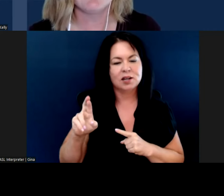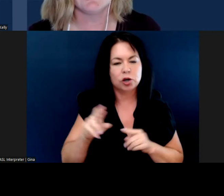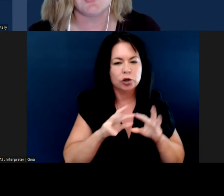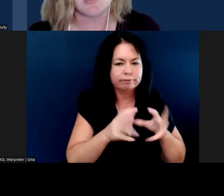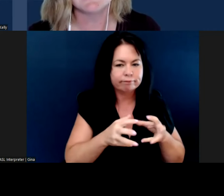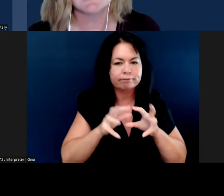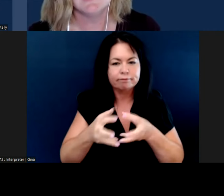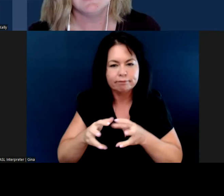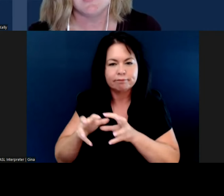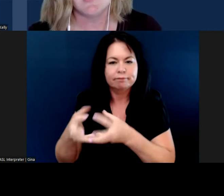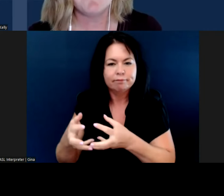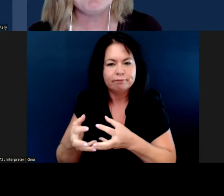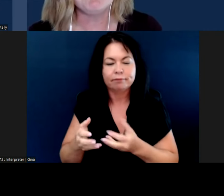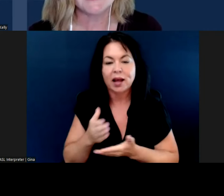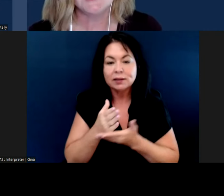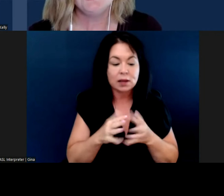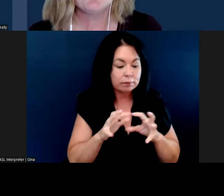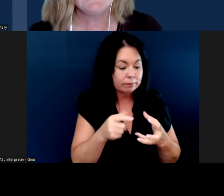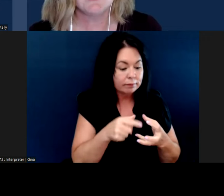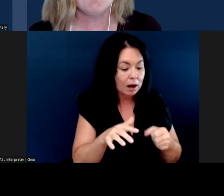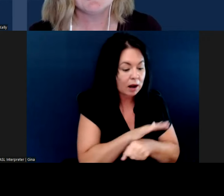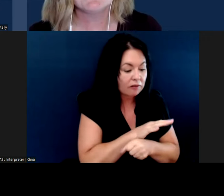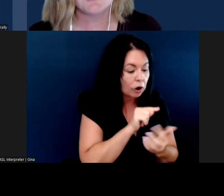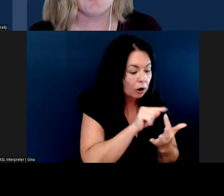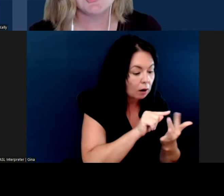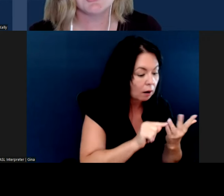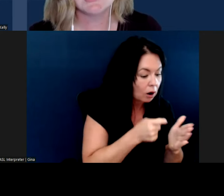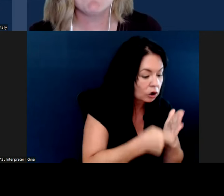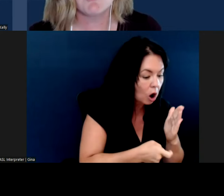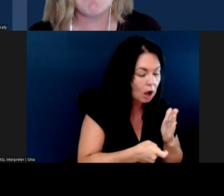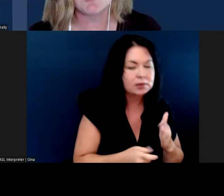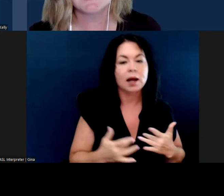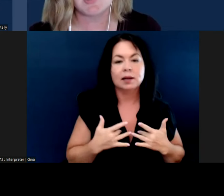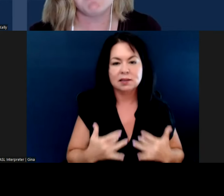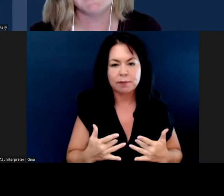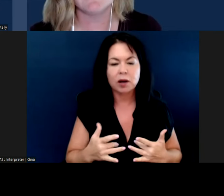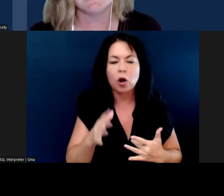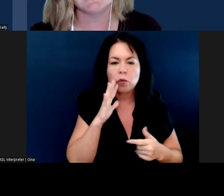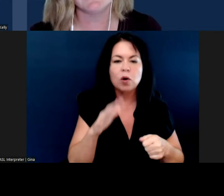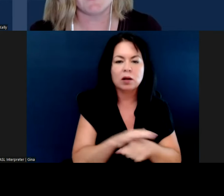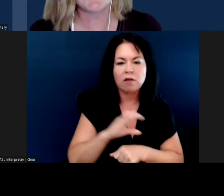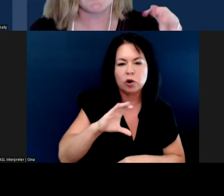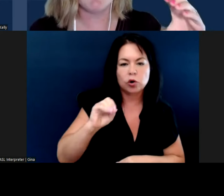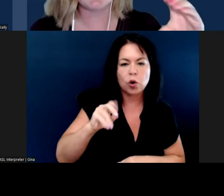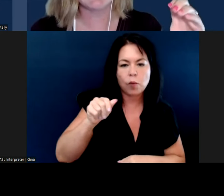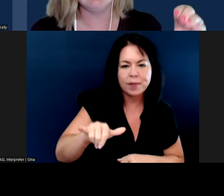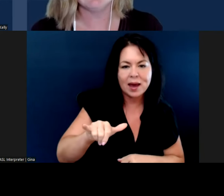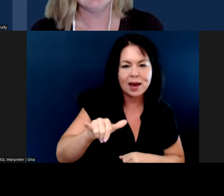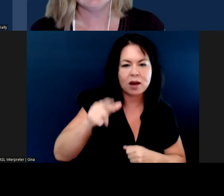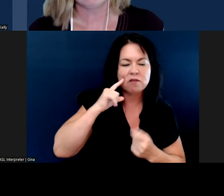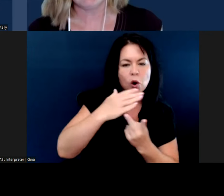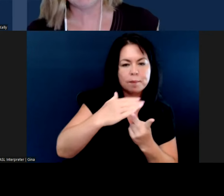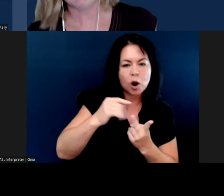cover different costs. It usually covers the co-insurance for most Part B services. So that